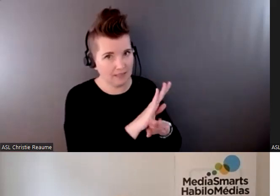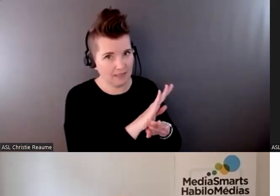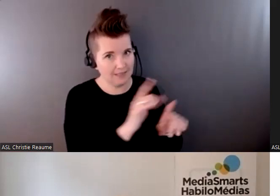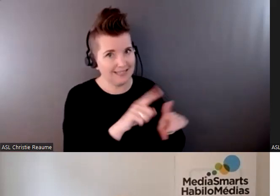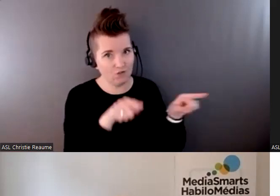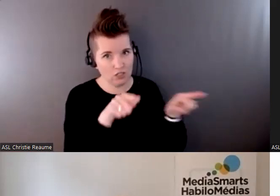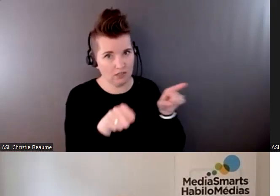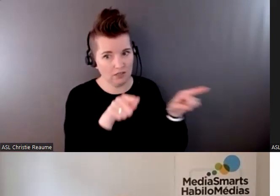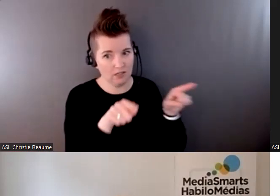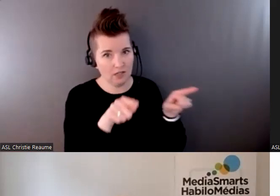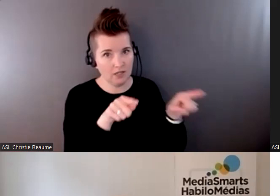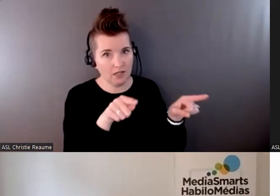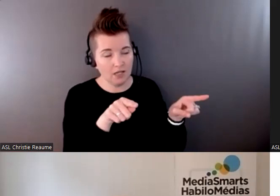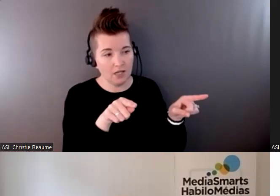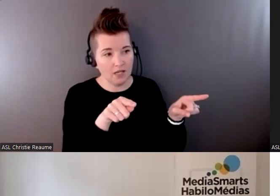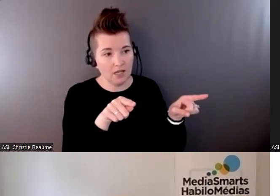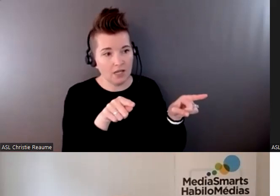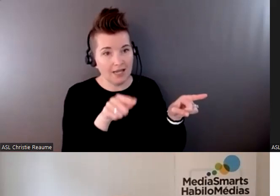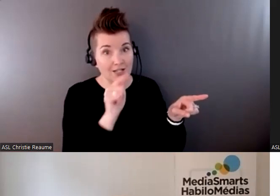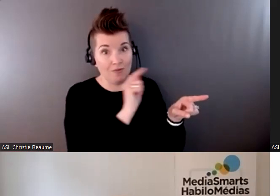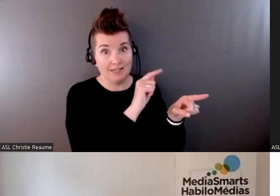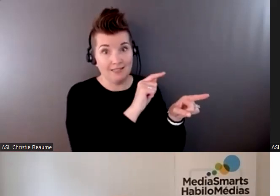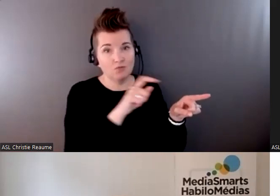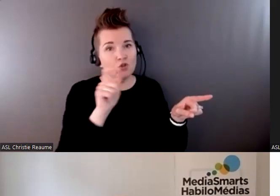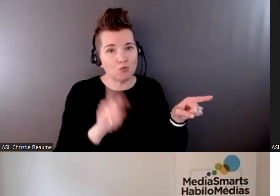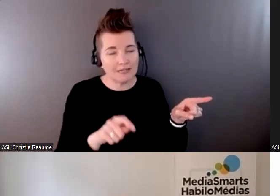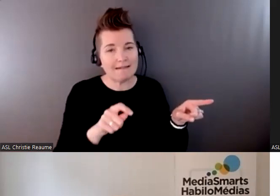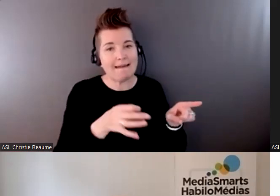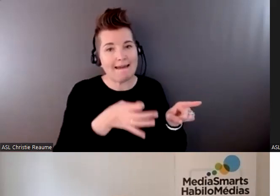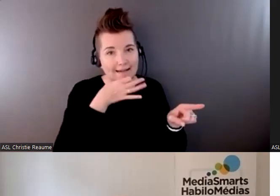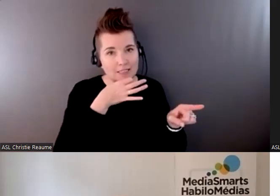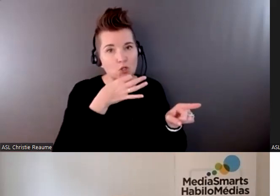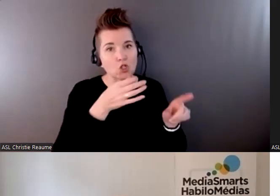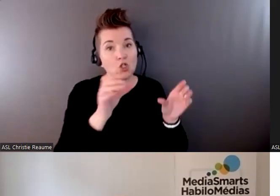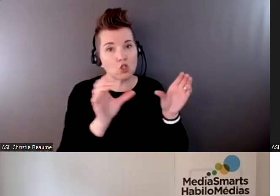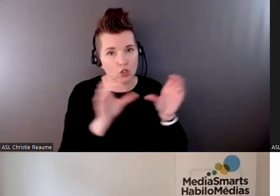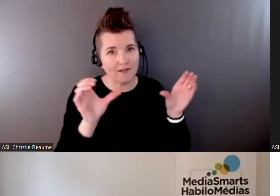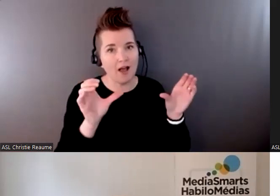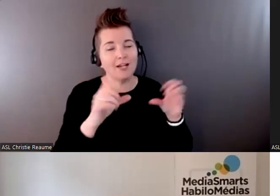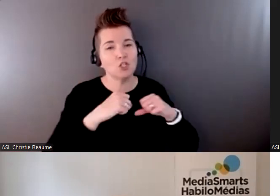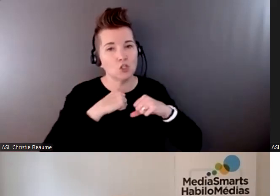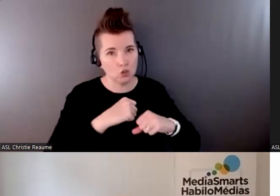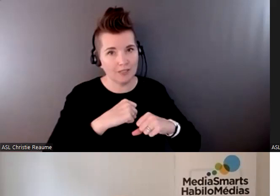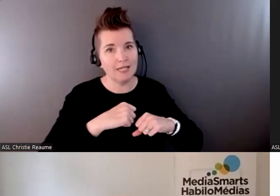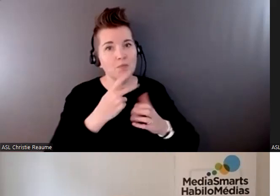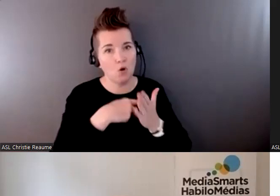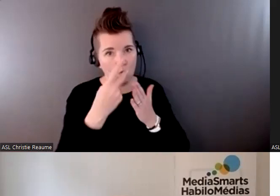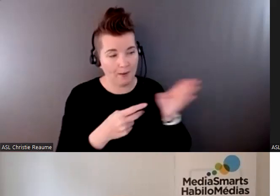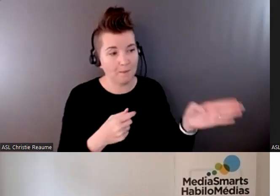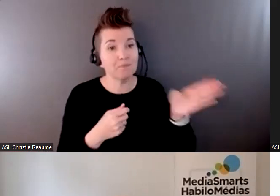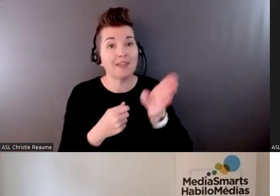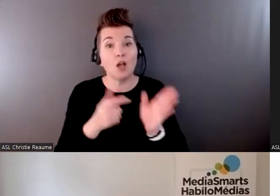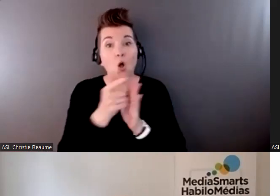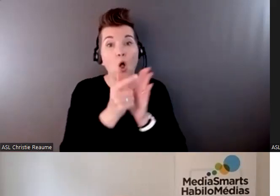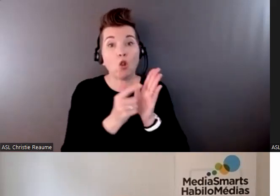group yeah you need a an expert certified privacy and security program for the people who are working more in the non-profit